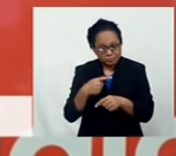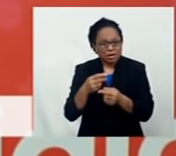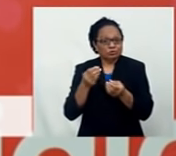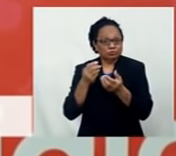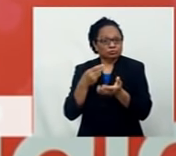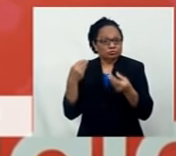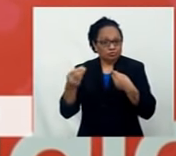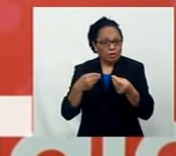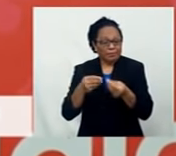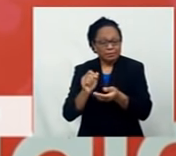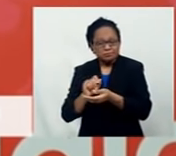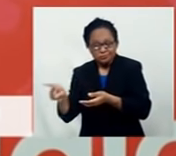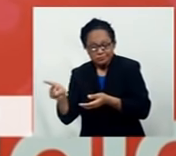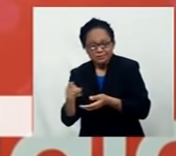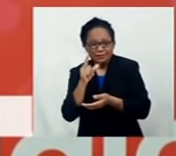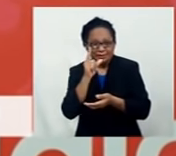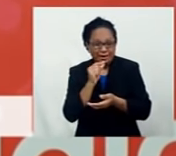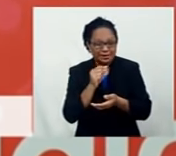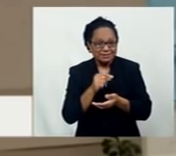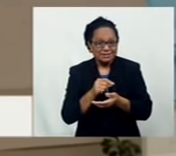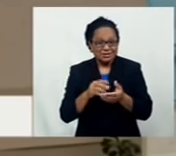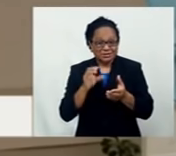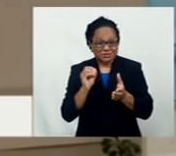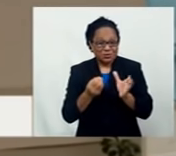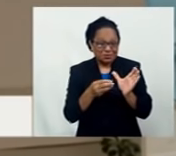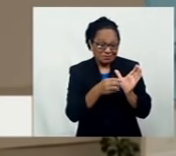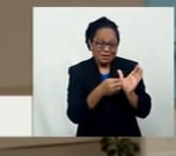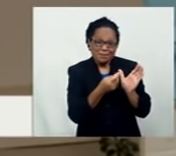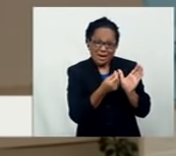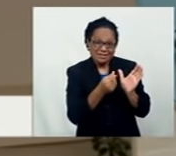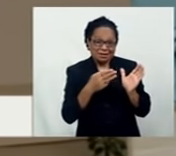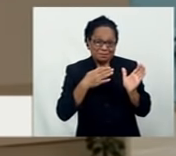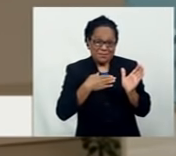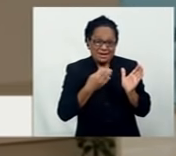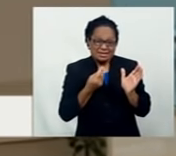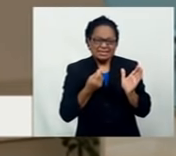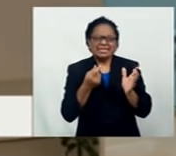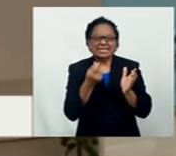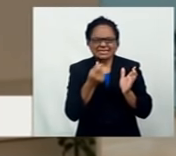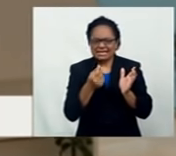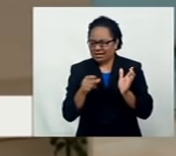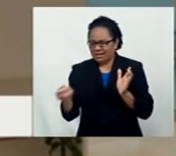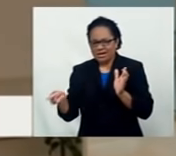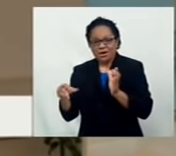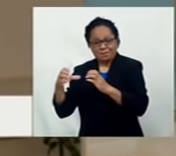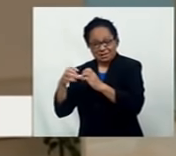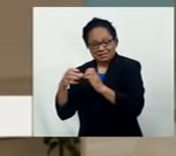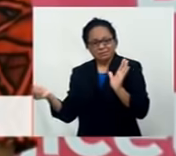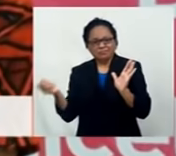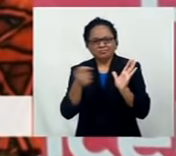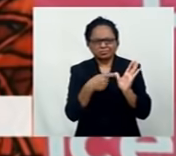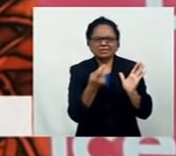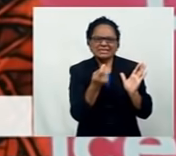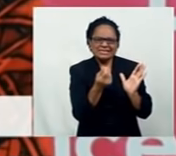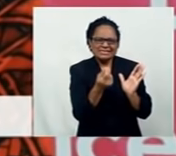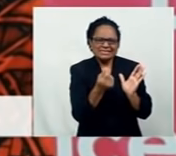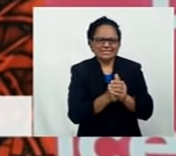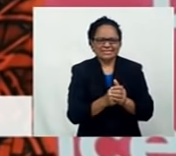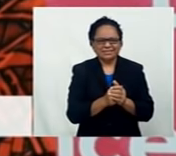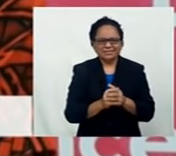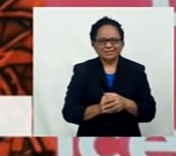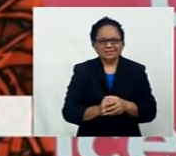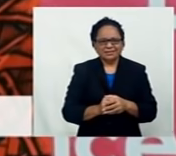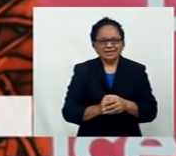Farid Mohammed says this self-care portal gives their users a safe way to transfer money directly into their mobile wallet and lets them